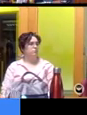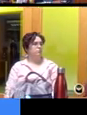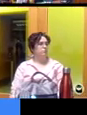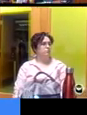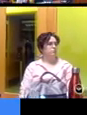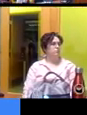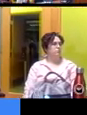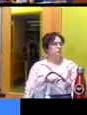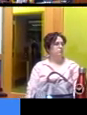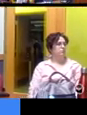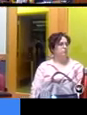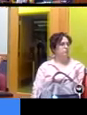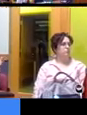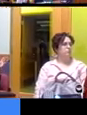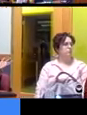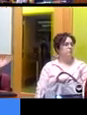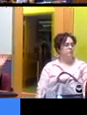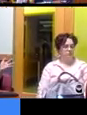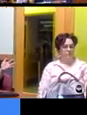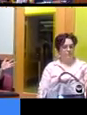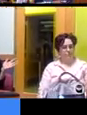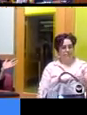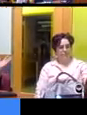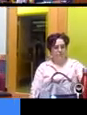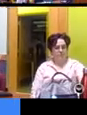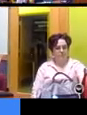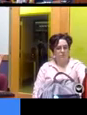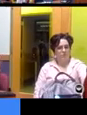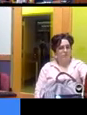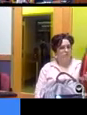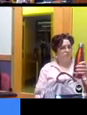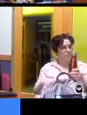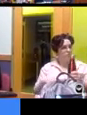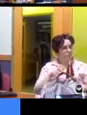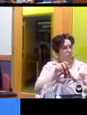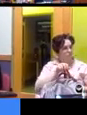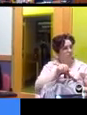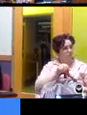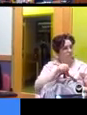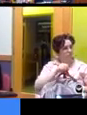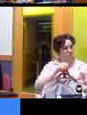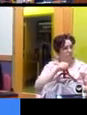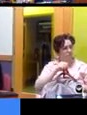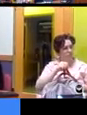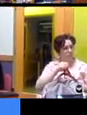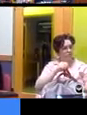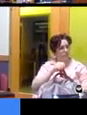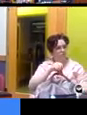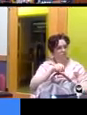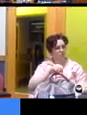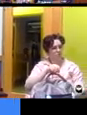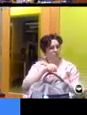the appointment, that, you know, there's a discussion about insurance versus whether they're using out of pocket money or whether they're